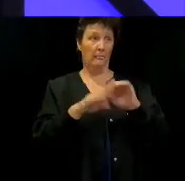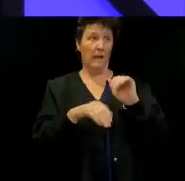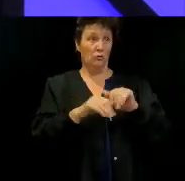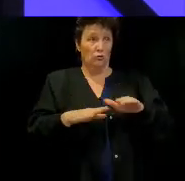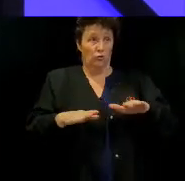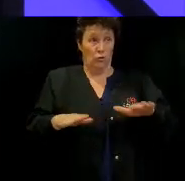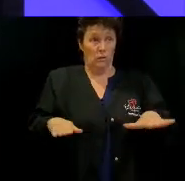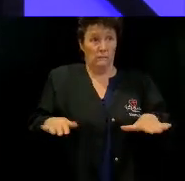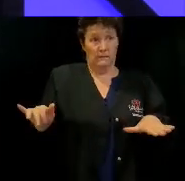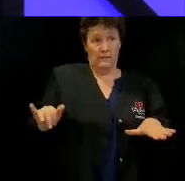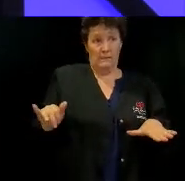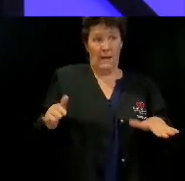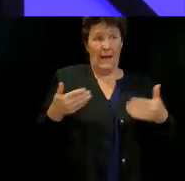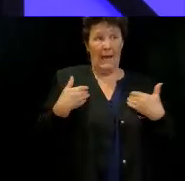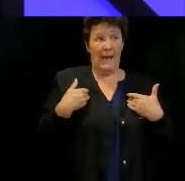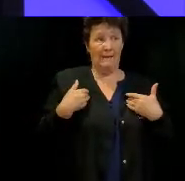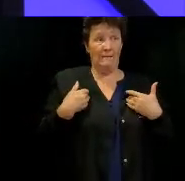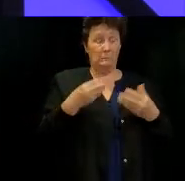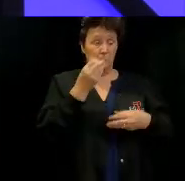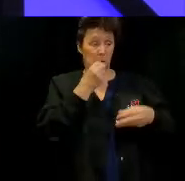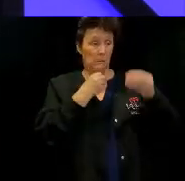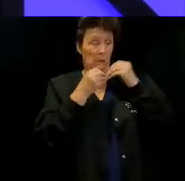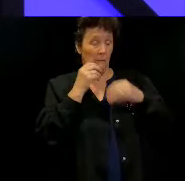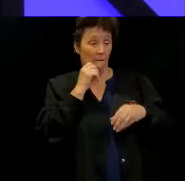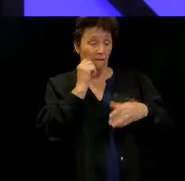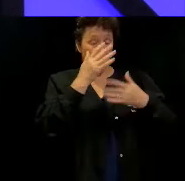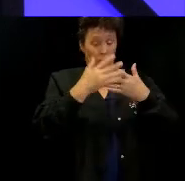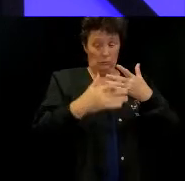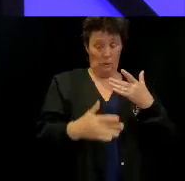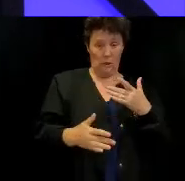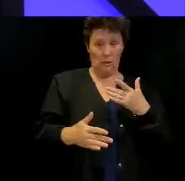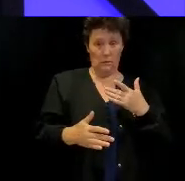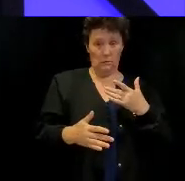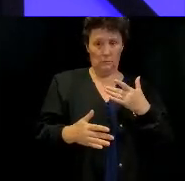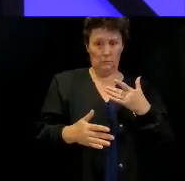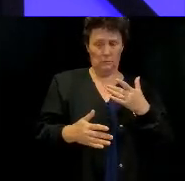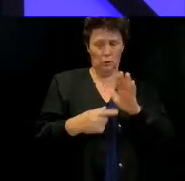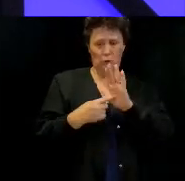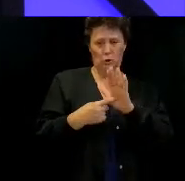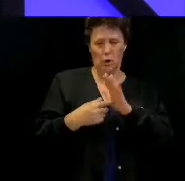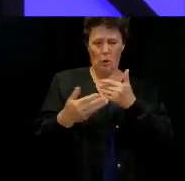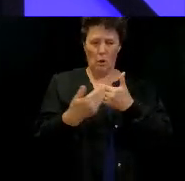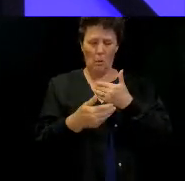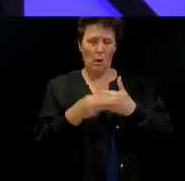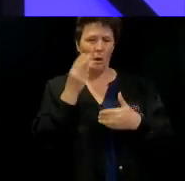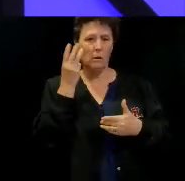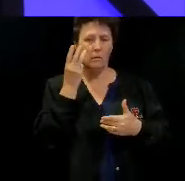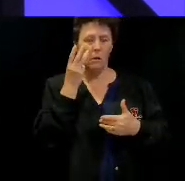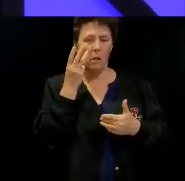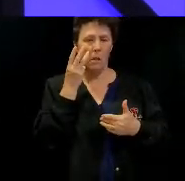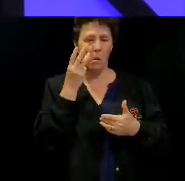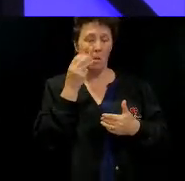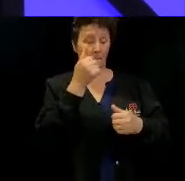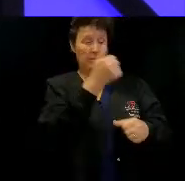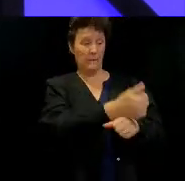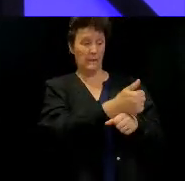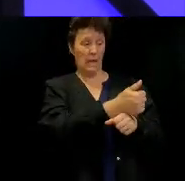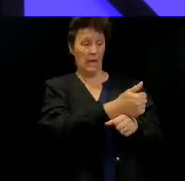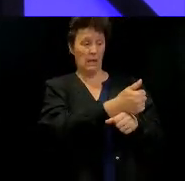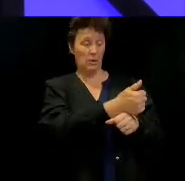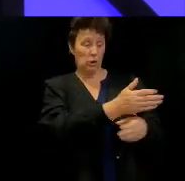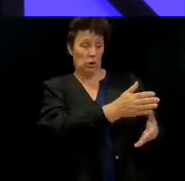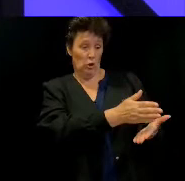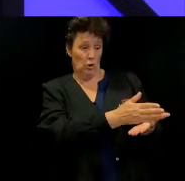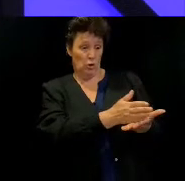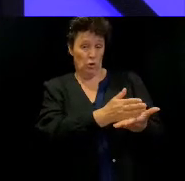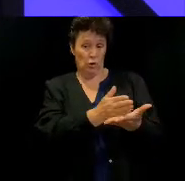as the children have partaken of flesh and blood, he himself likewise shared in the same. So Jesus became